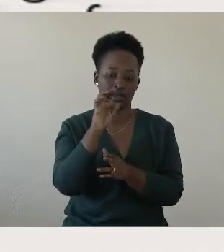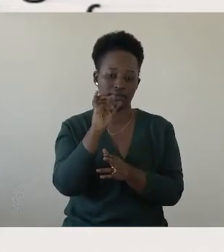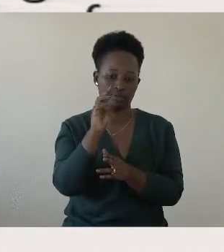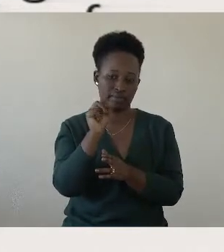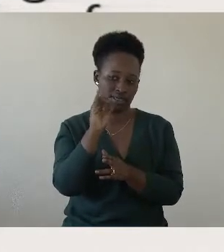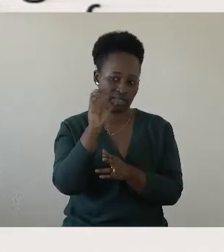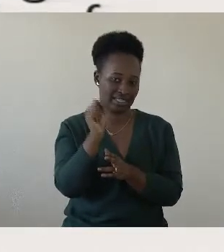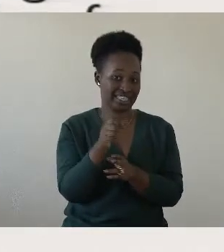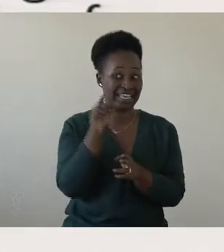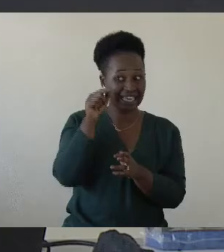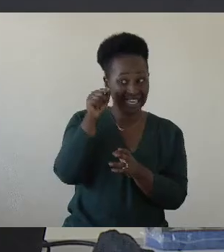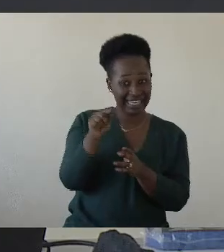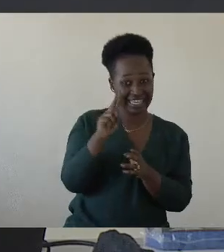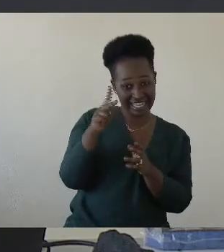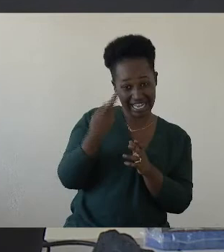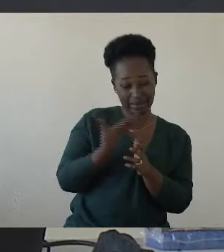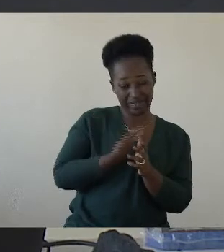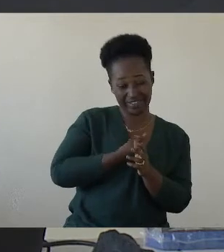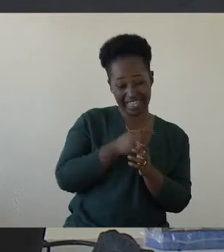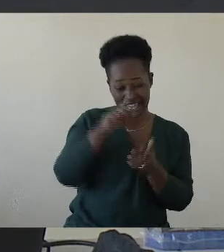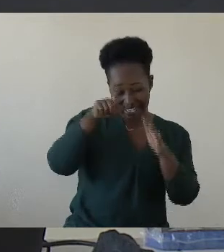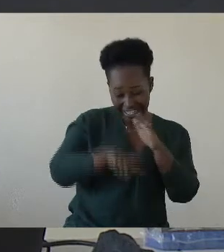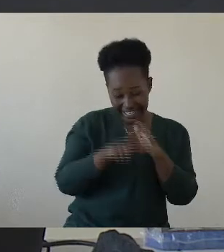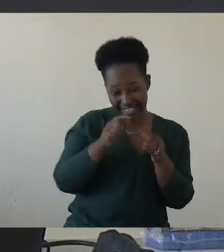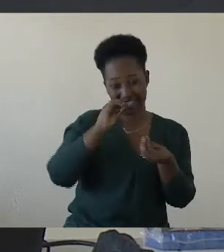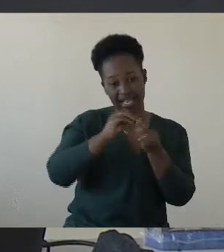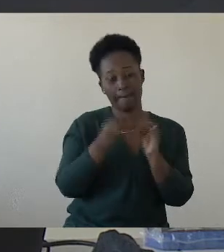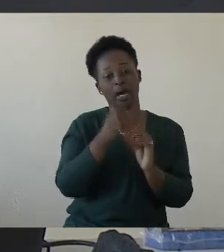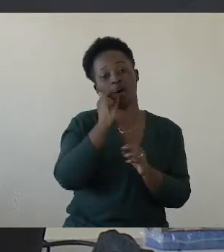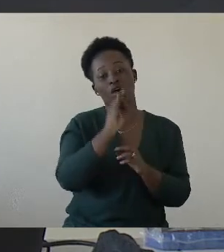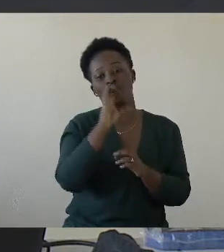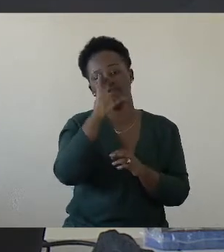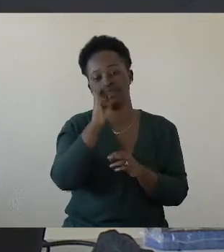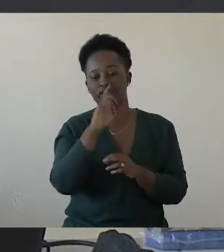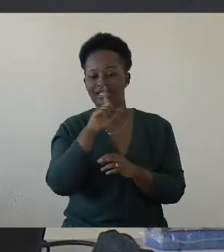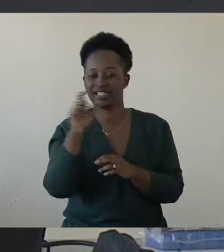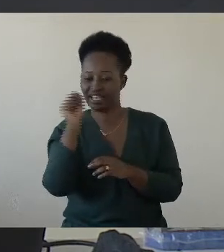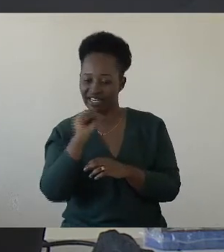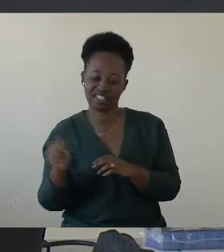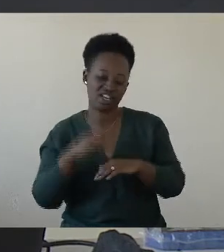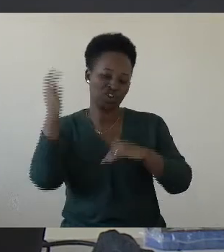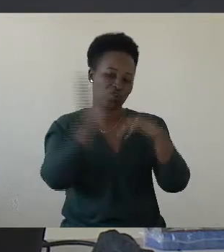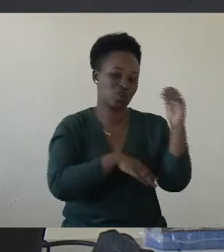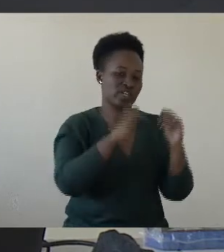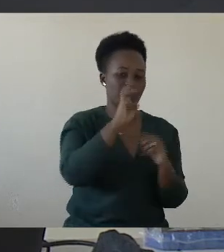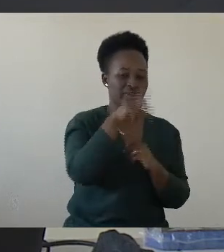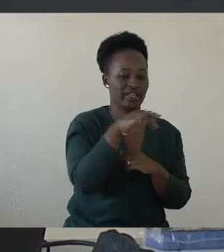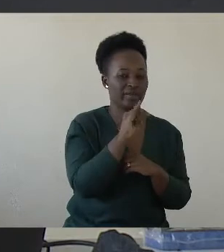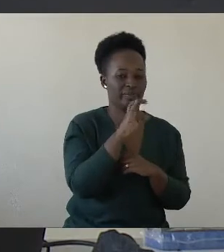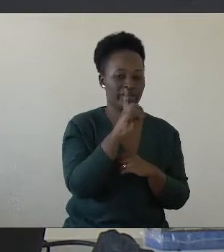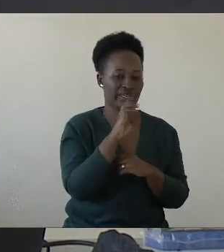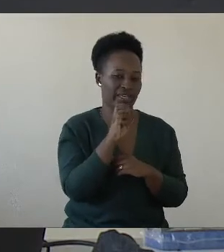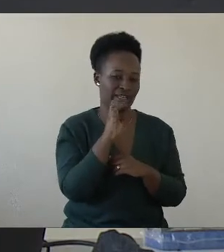cells compared to the epidermis. The question is, why do we have less number of